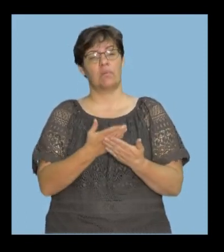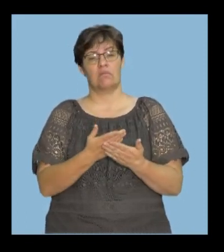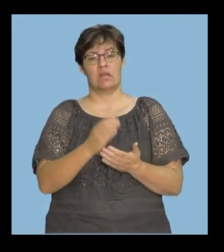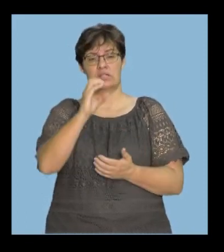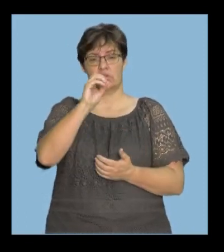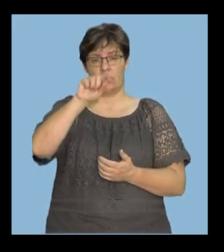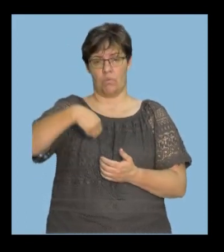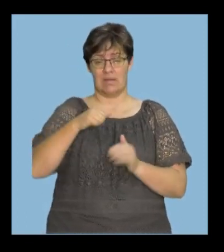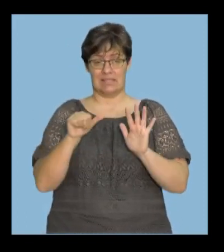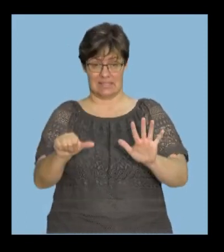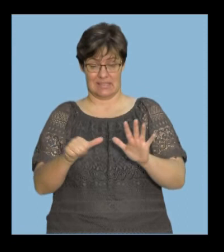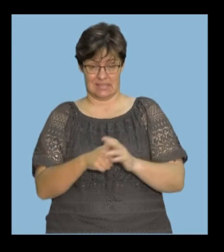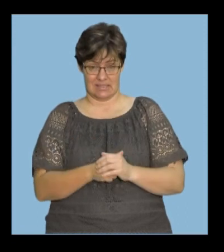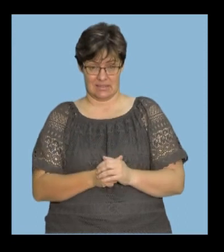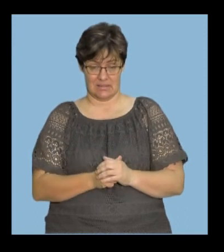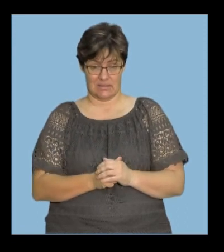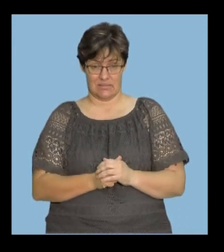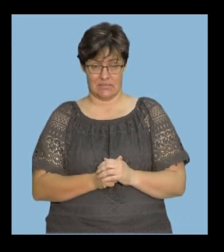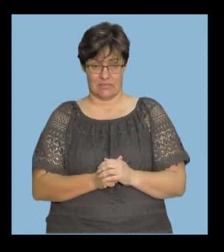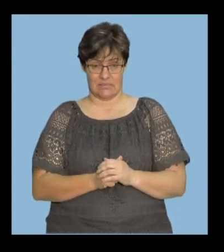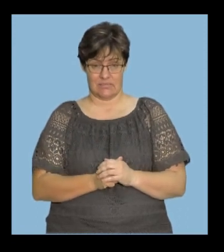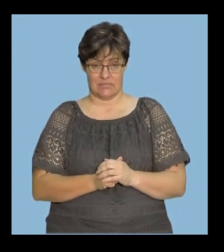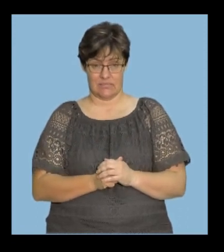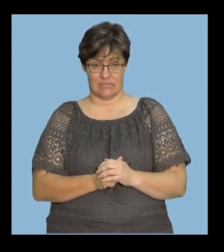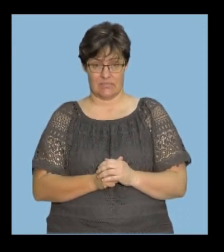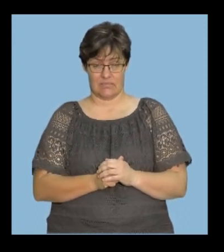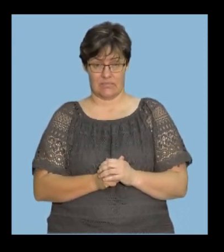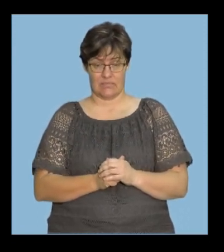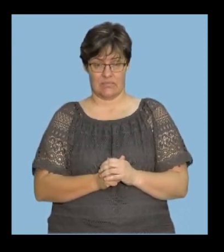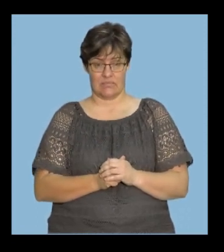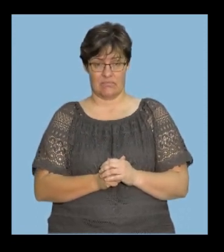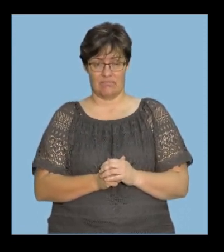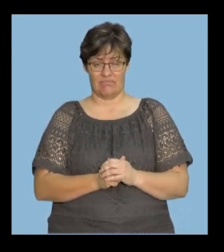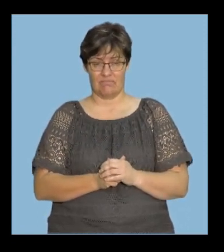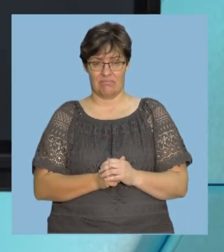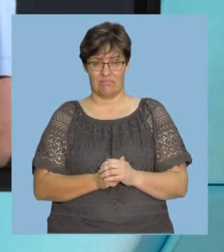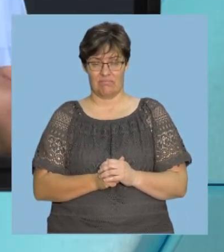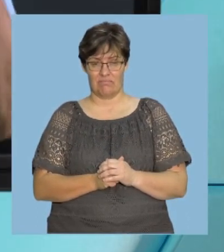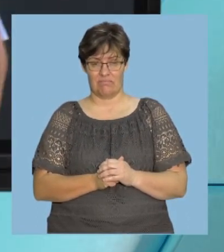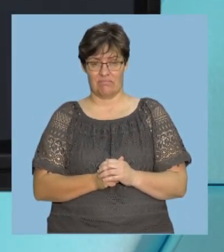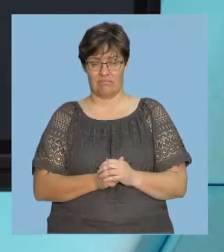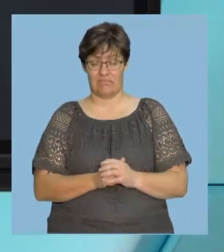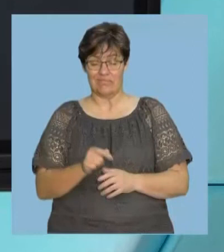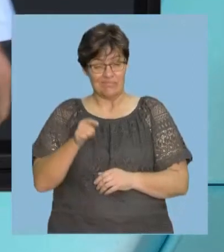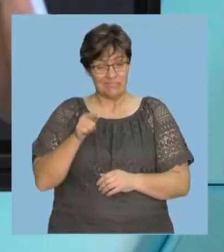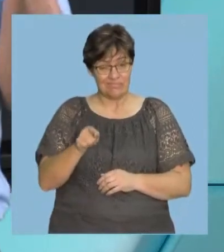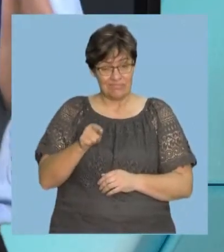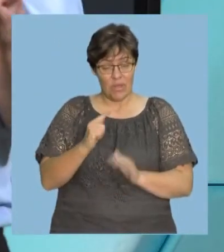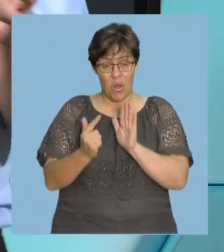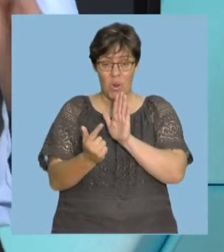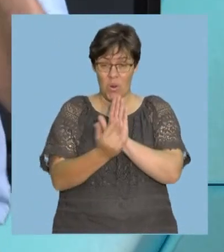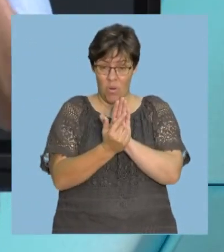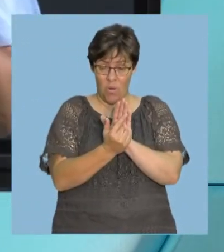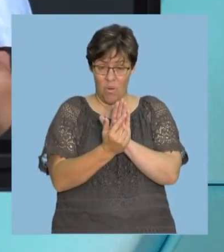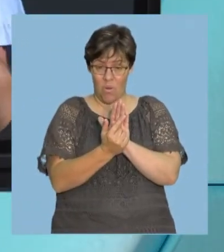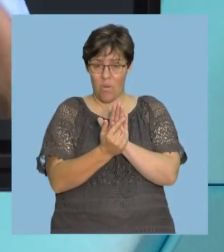us a probability of 0,6. Now, please remember that